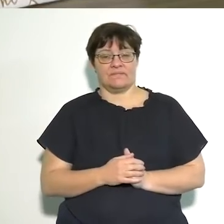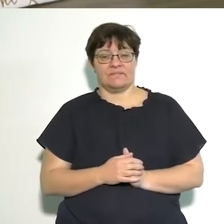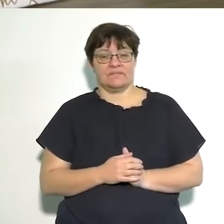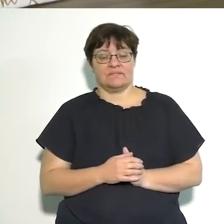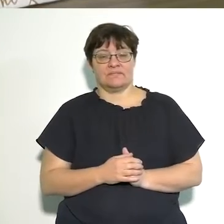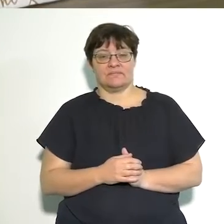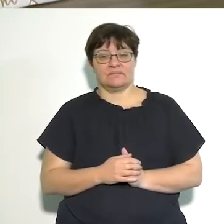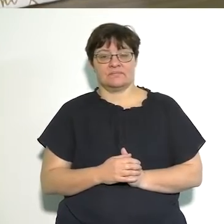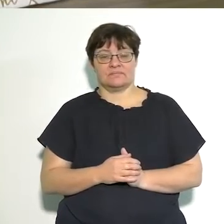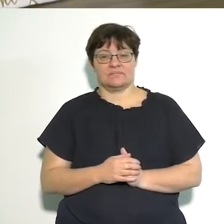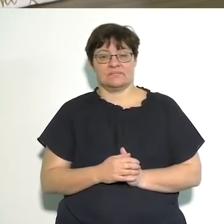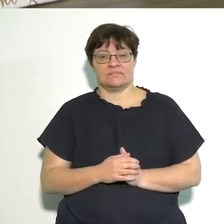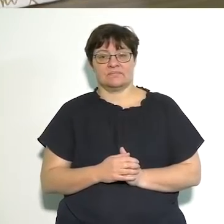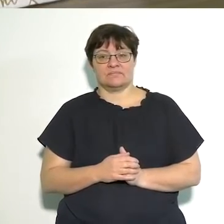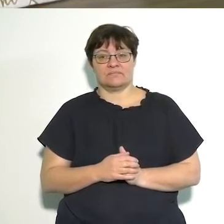have